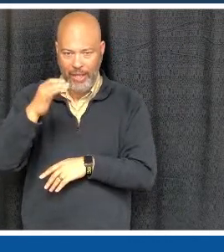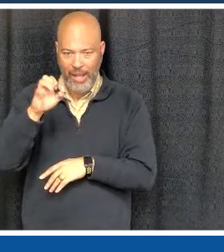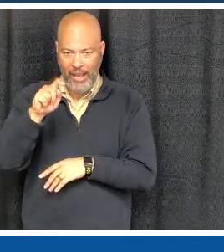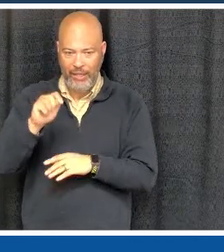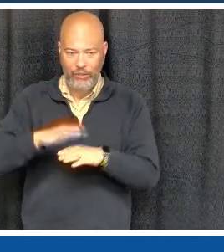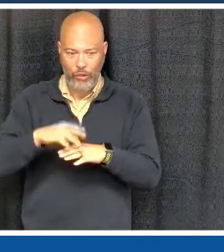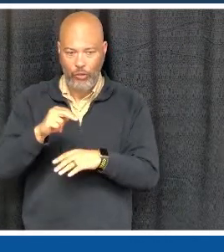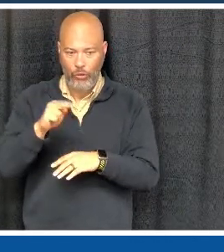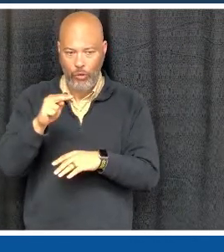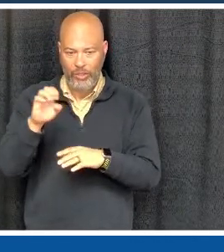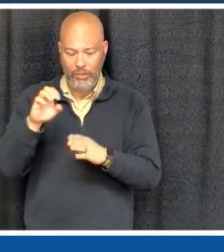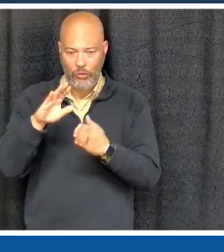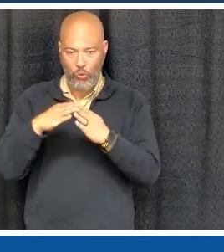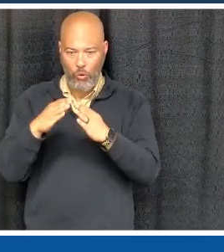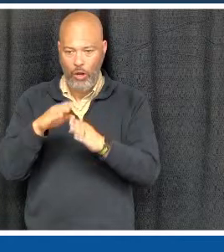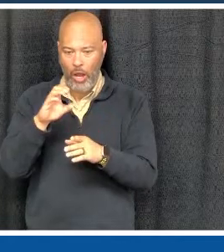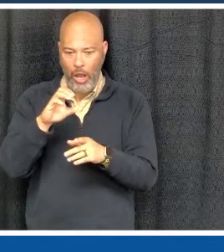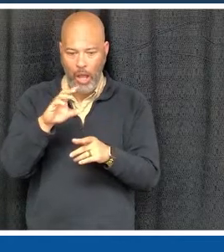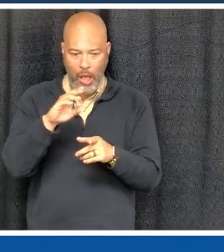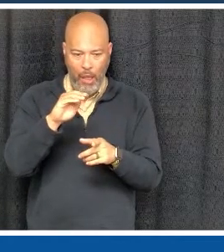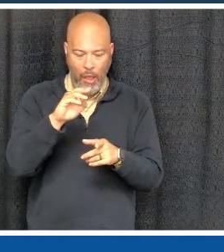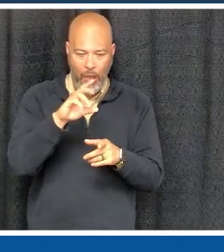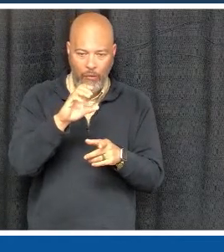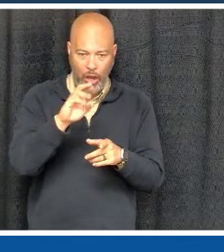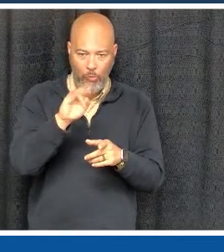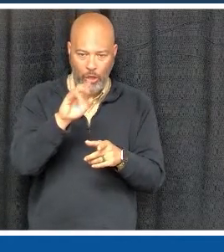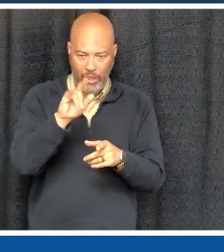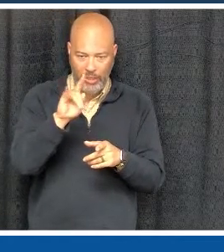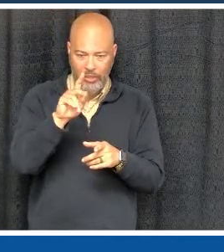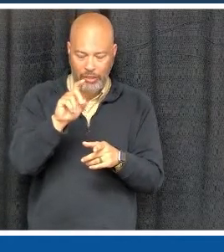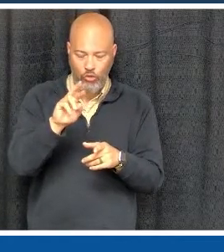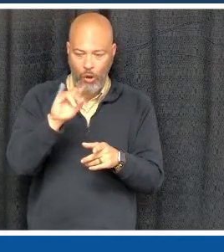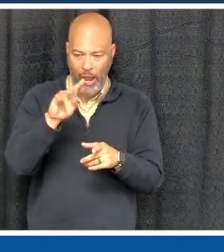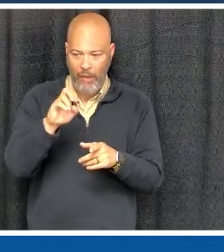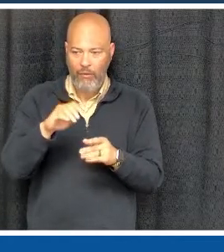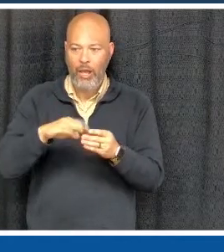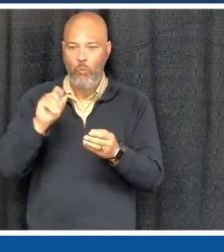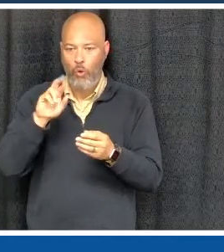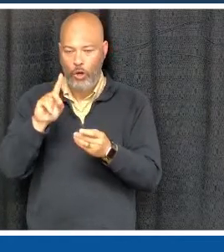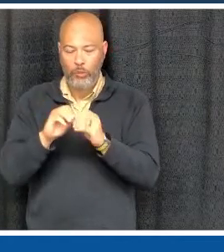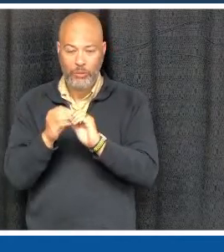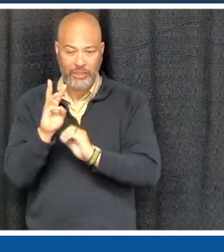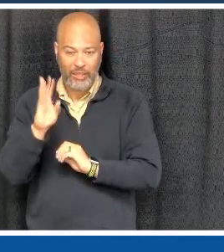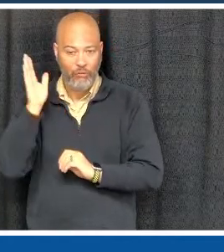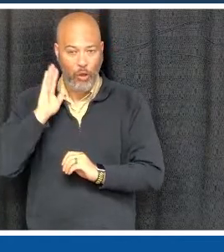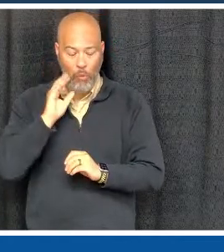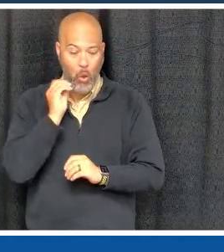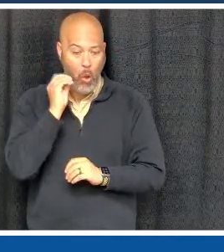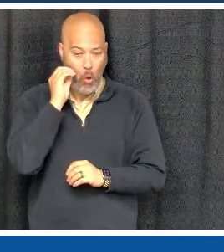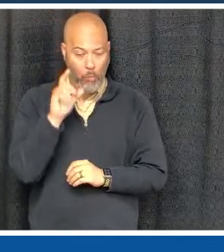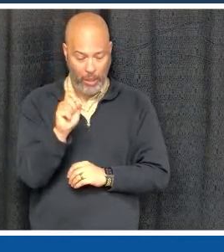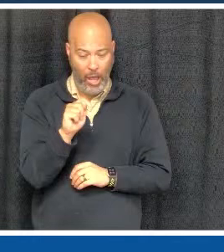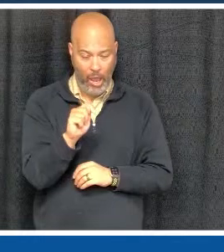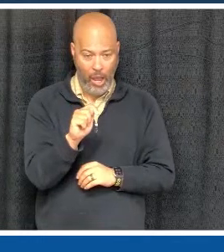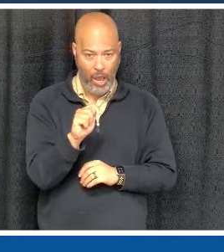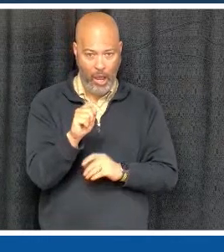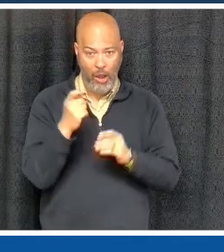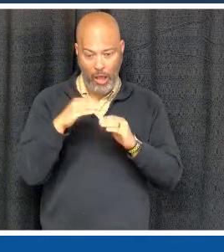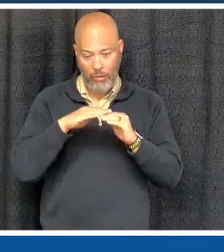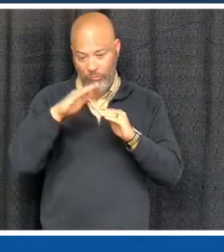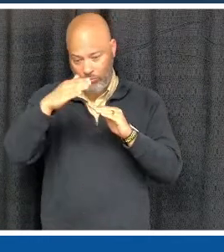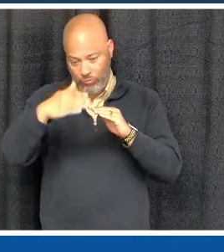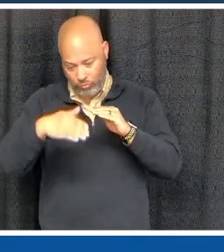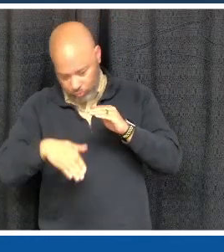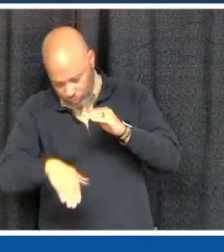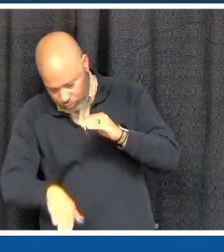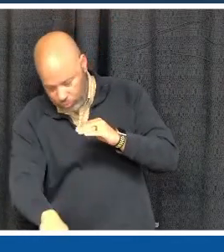of Riverside Drive and Cumberland Drive. City Council Ward number 6. It's a former residential home lot with moderate and steep